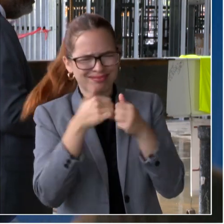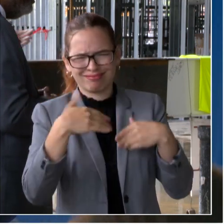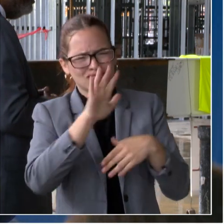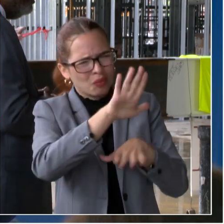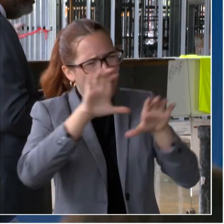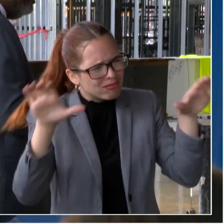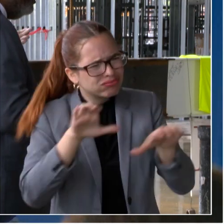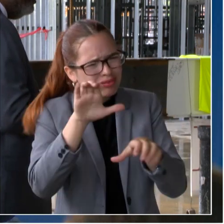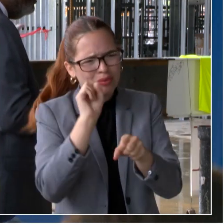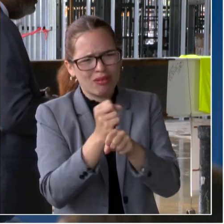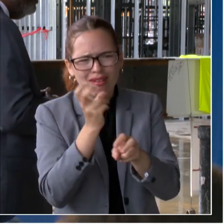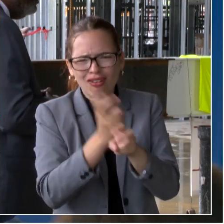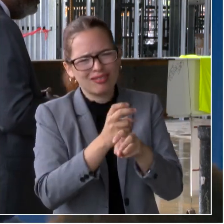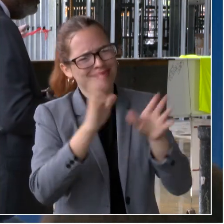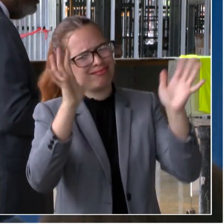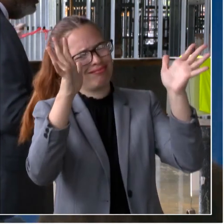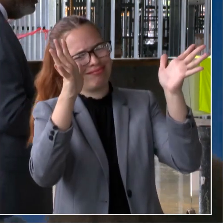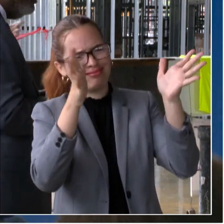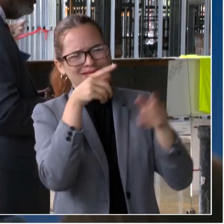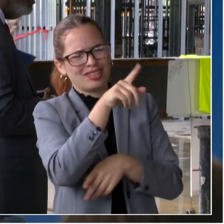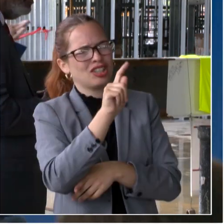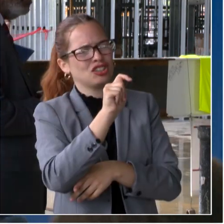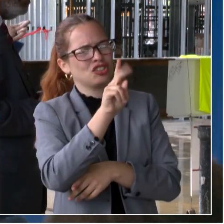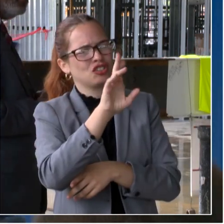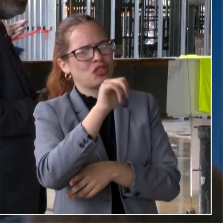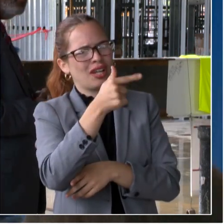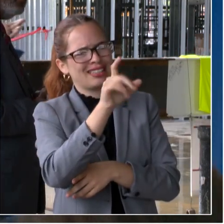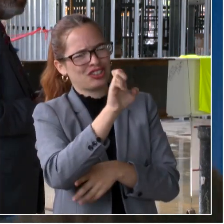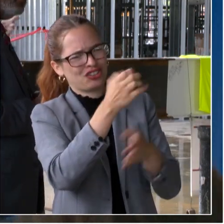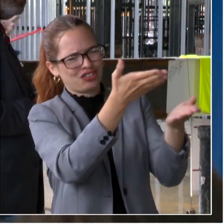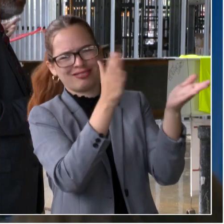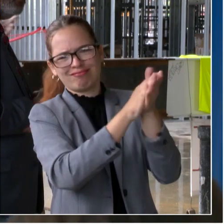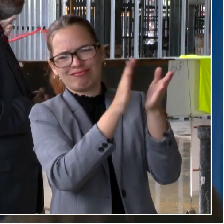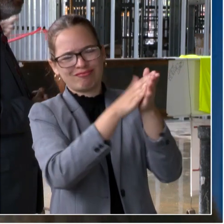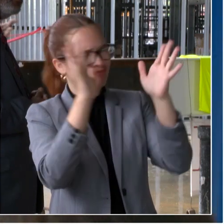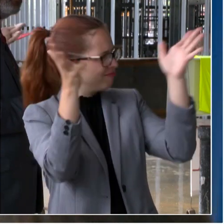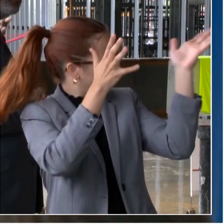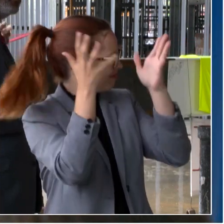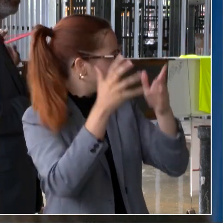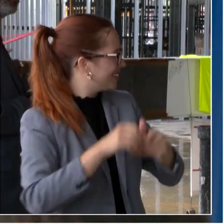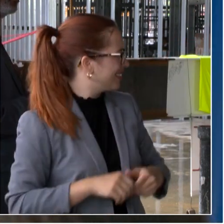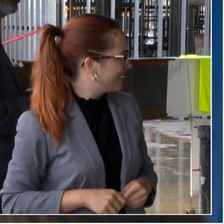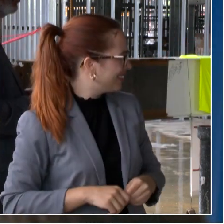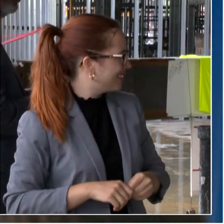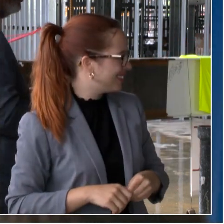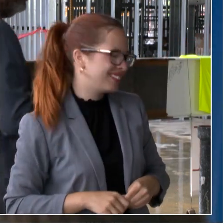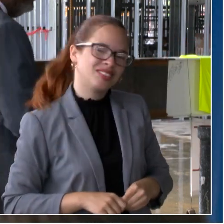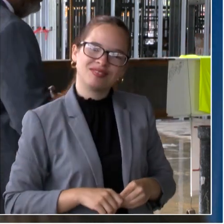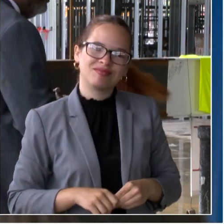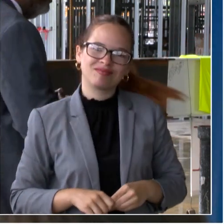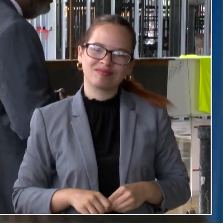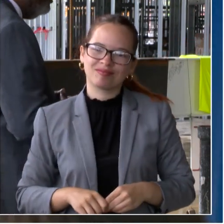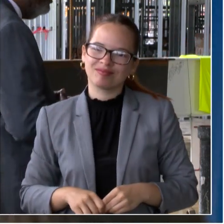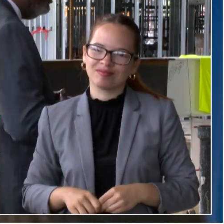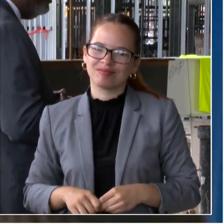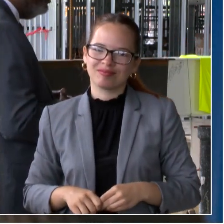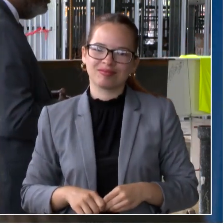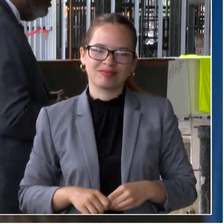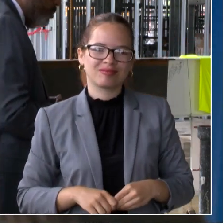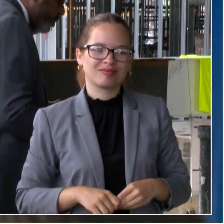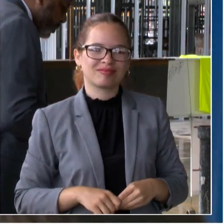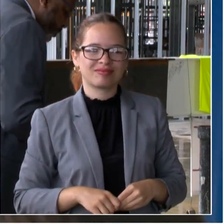healthcare finance division and efforts here in Washington. So can I have